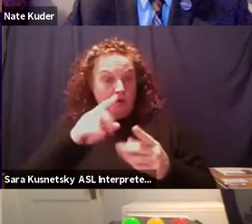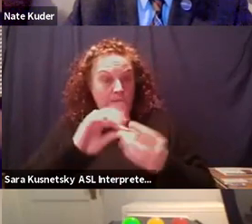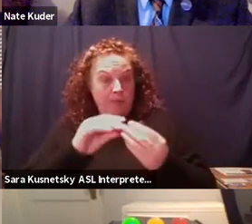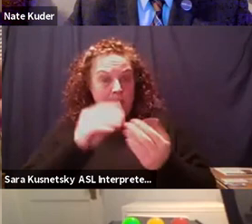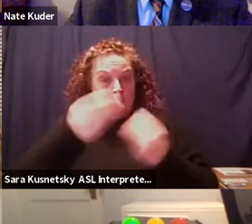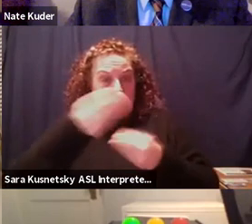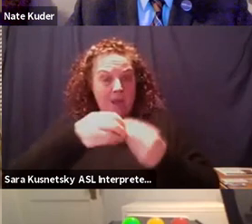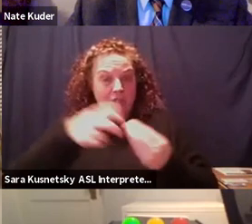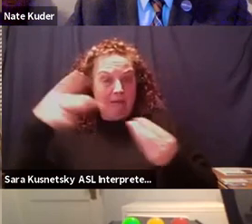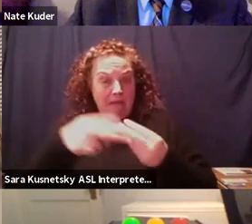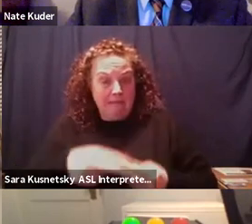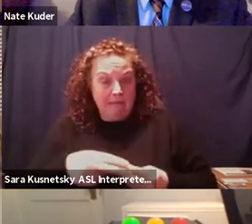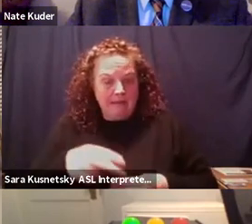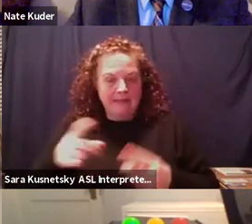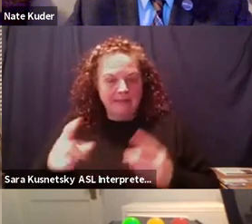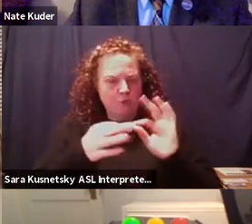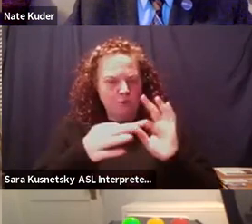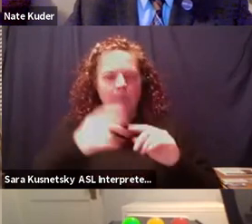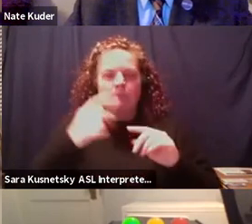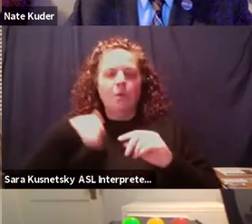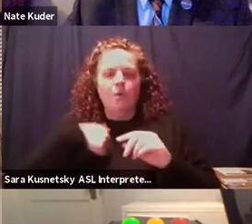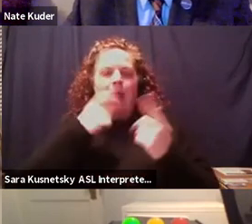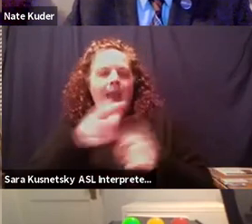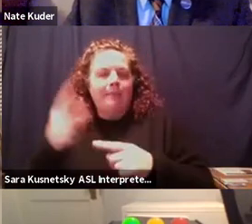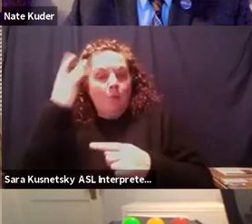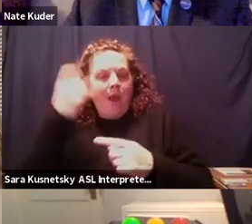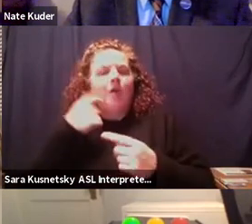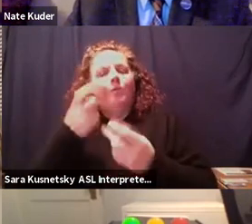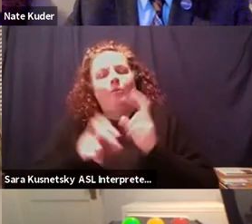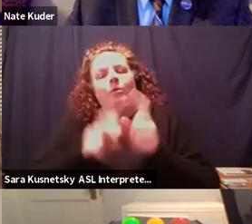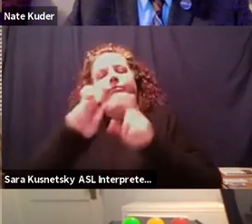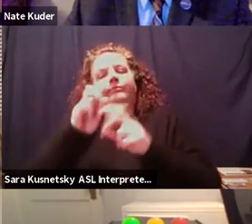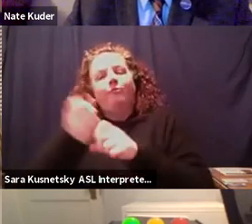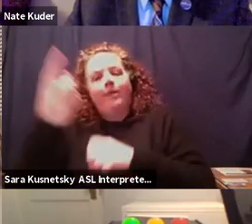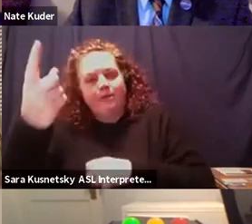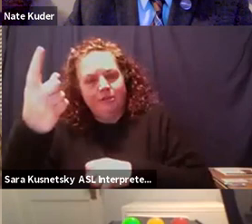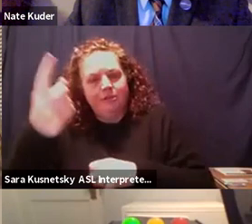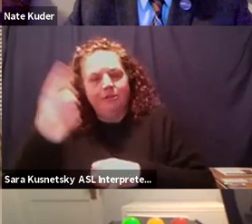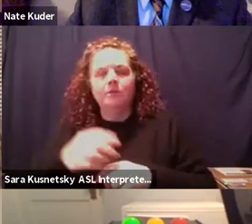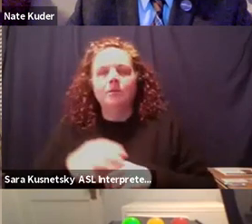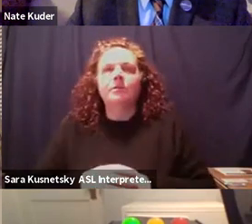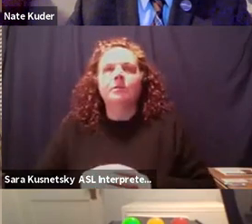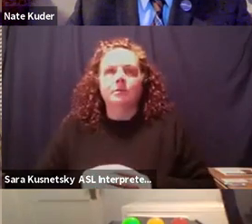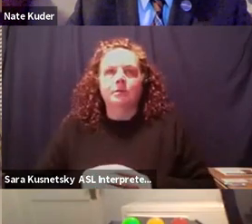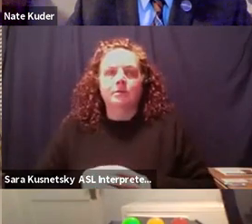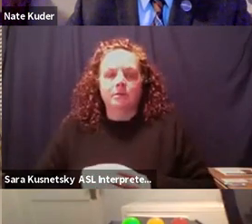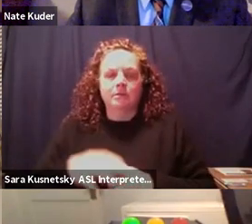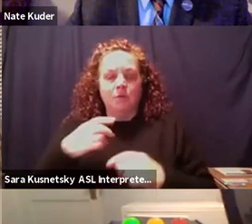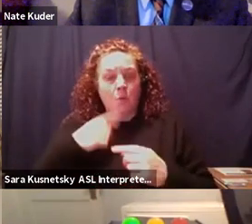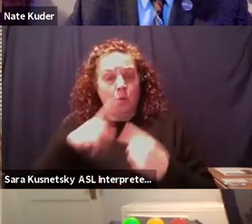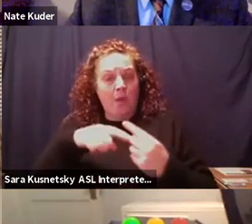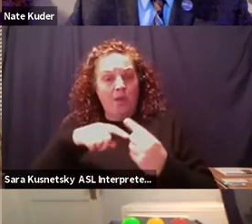there because we are funding them going into next year. We do have a couple of schools. So what you would see is as you review our school